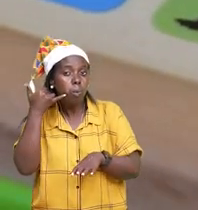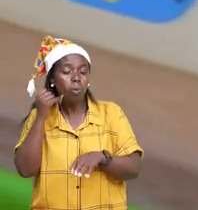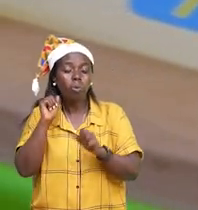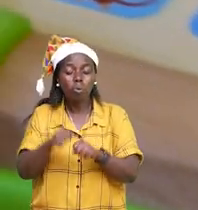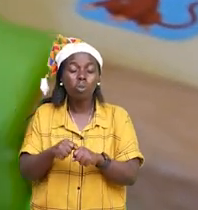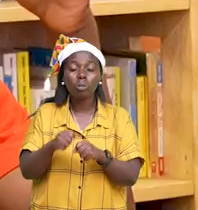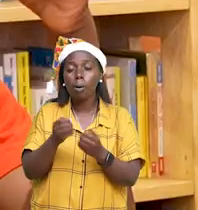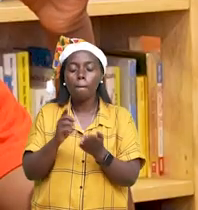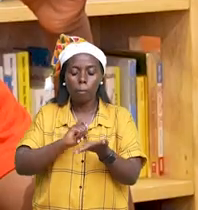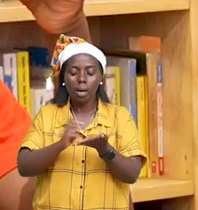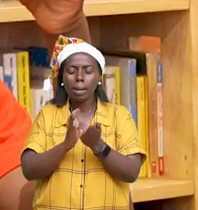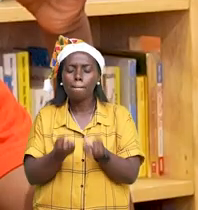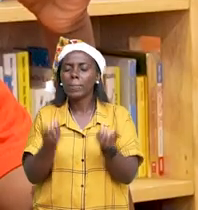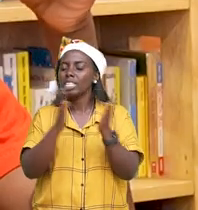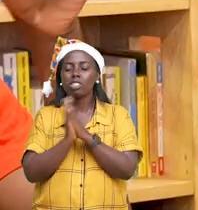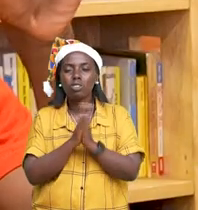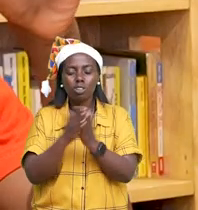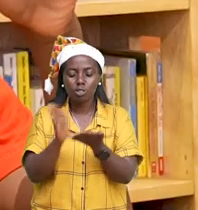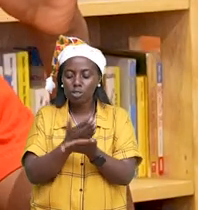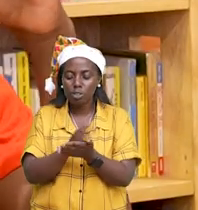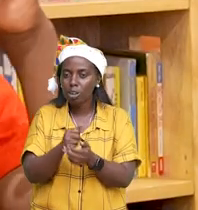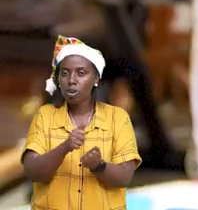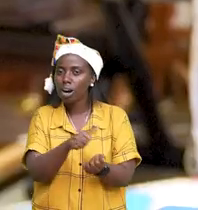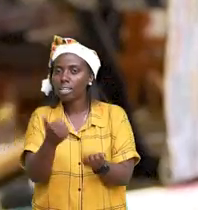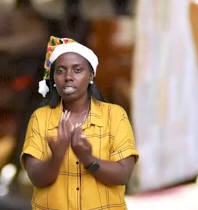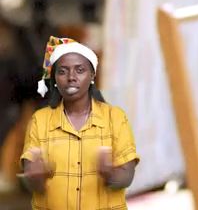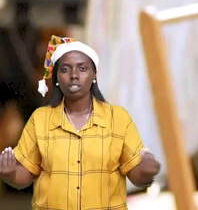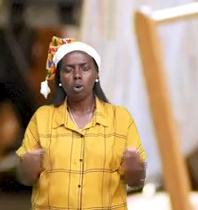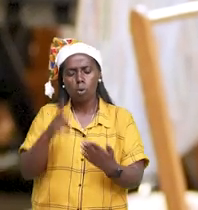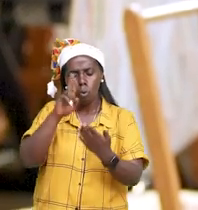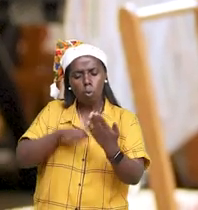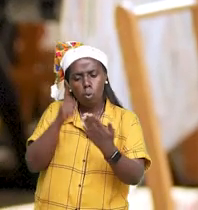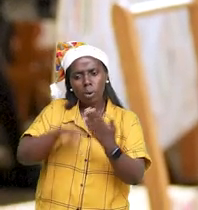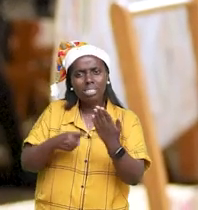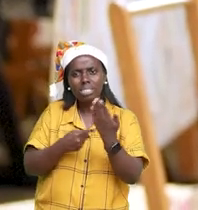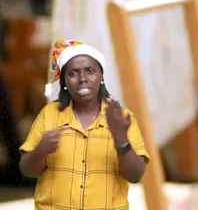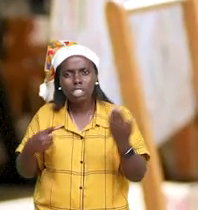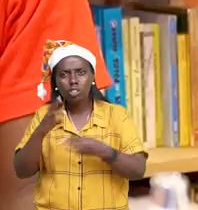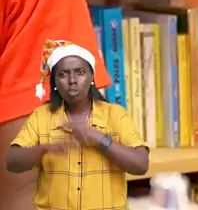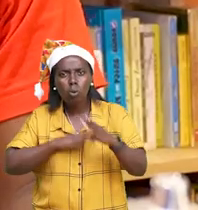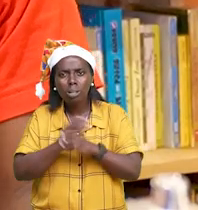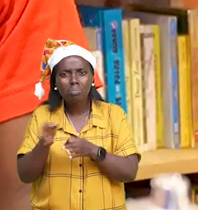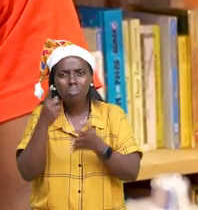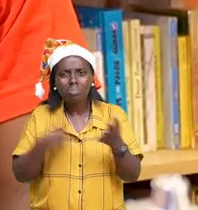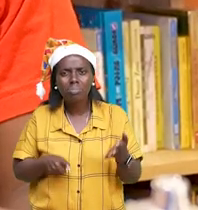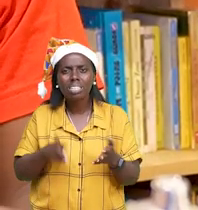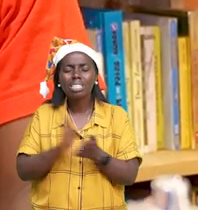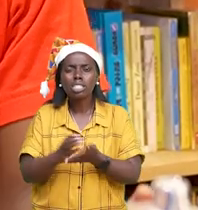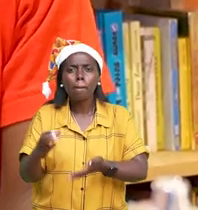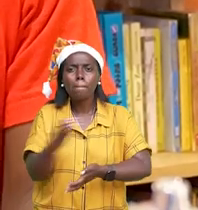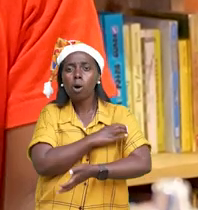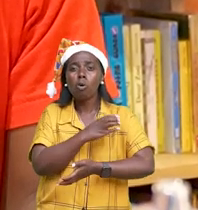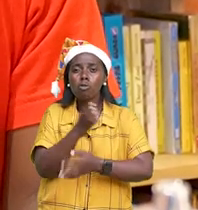write so many stories for you to share with other children. What is the digital world? The digital world is a